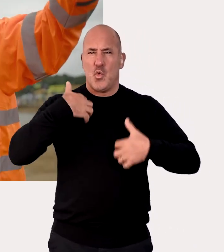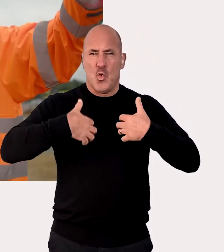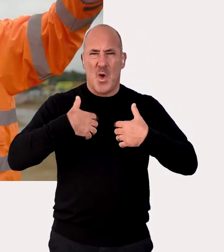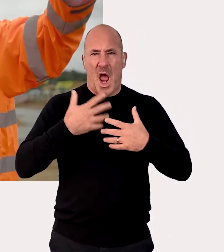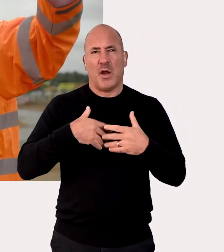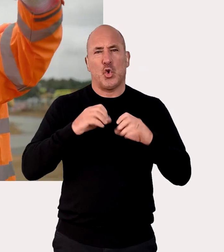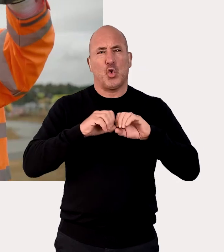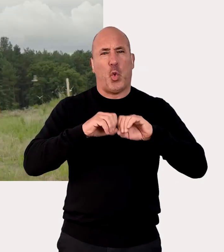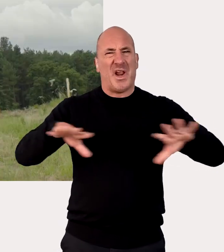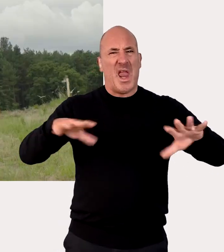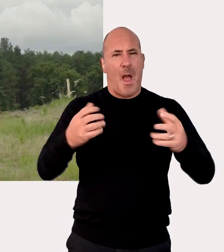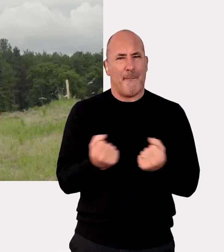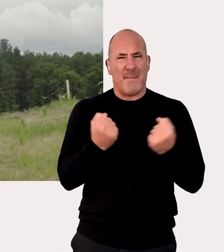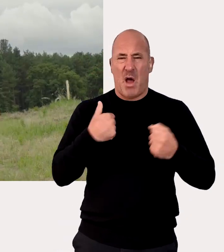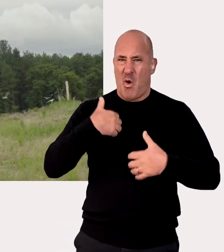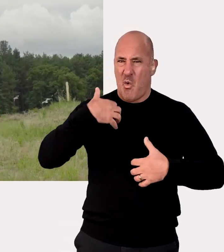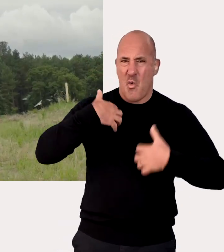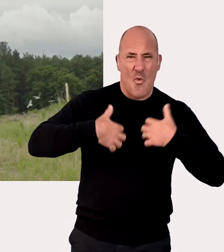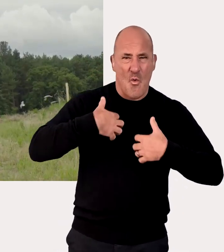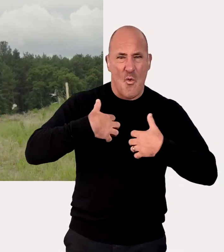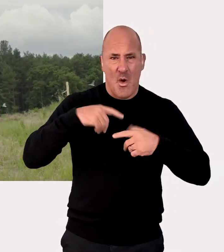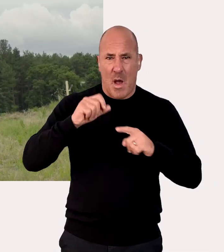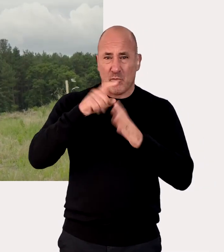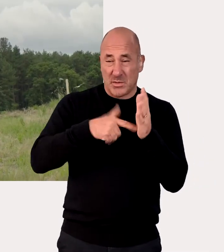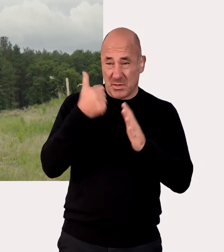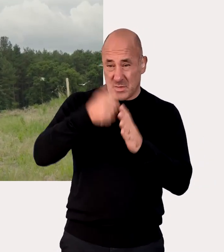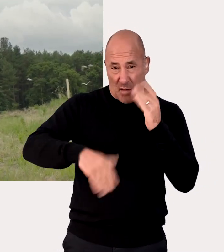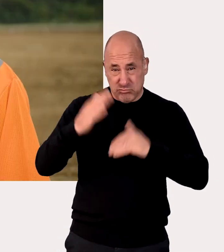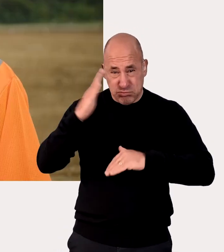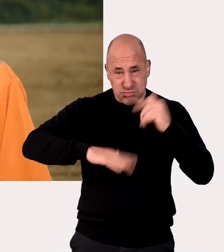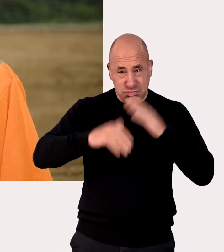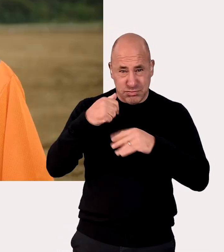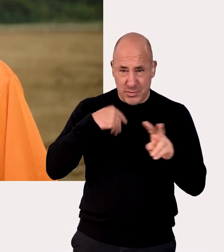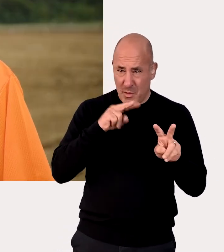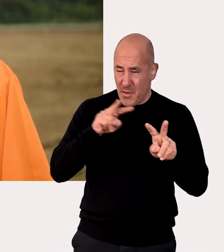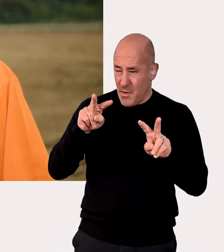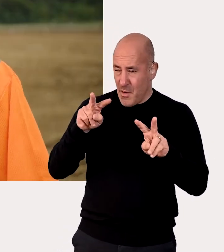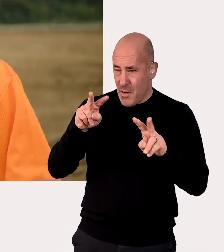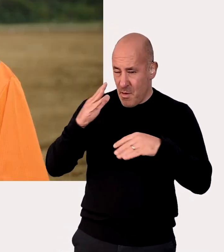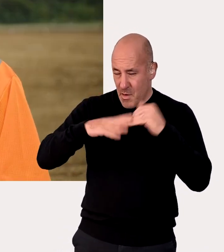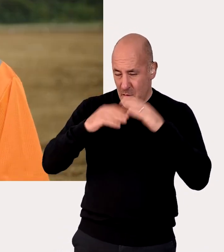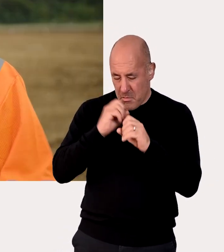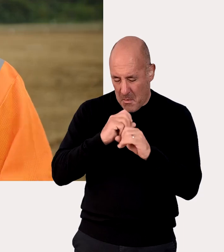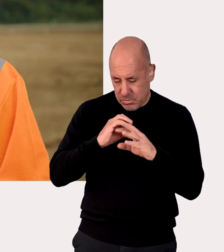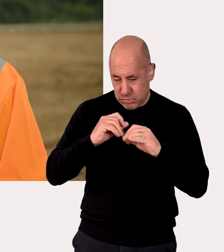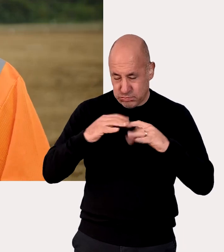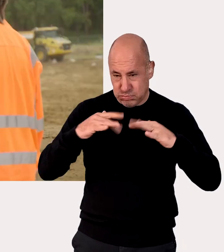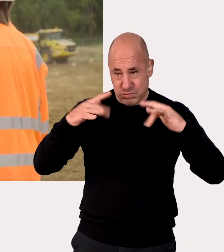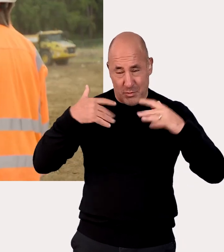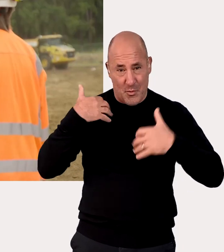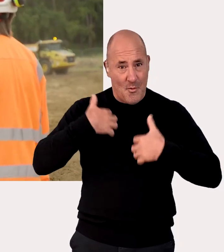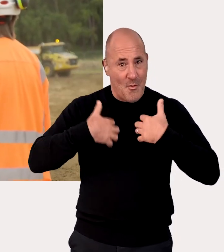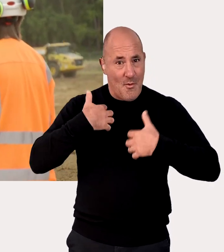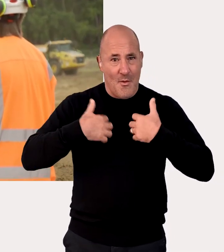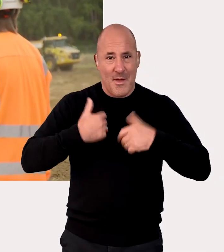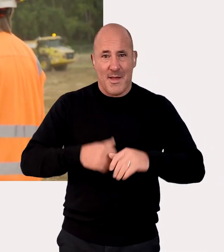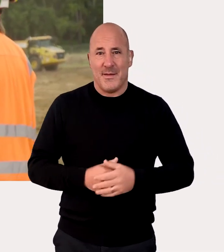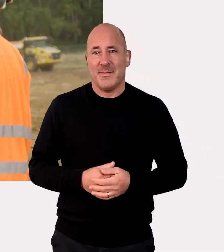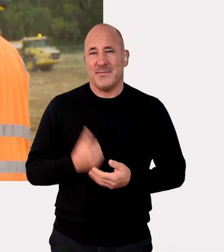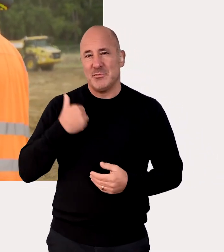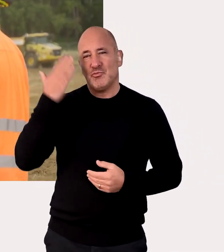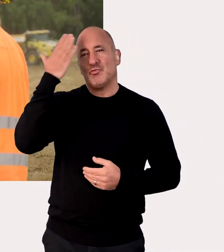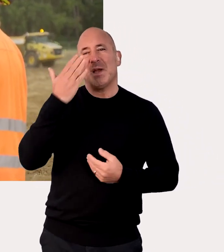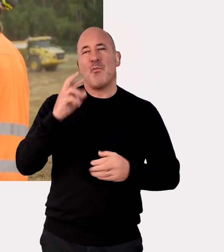I'm very interested about the place and nuclear power as a whole and just how this project is being built from the ground up. It's just amazing to